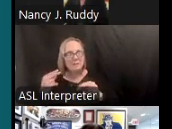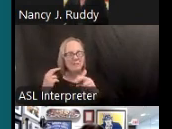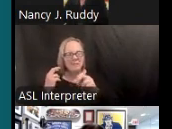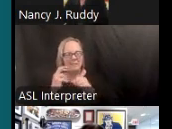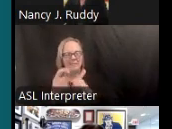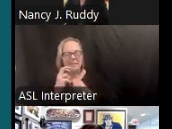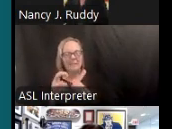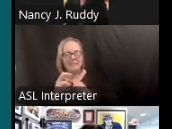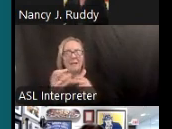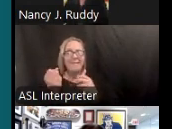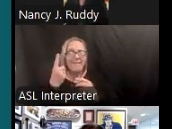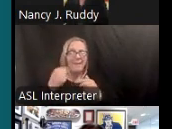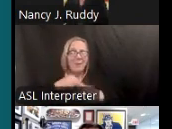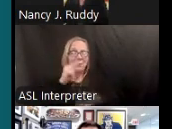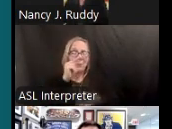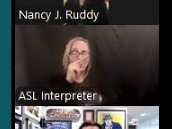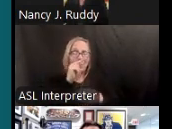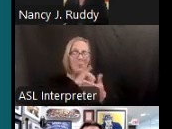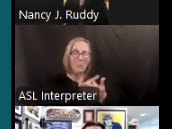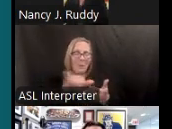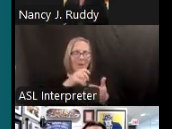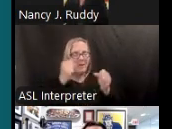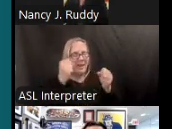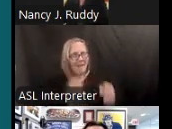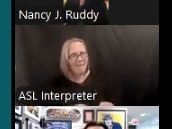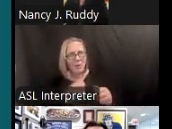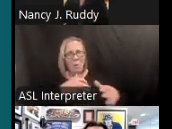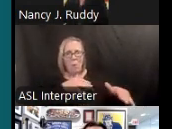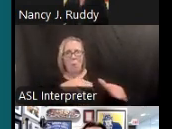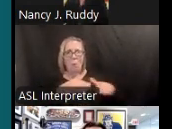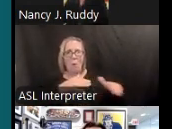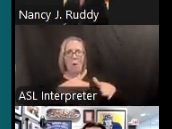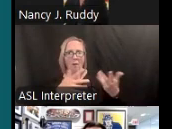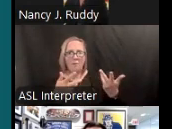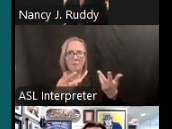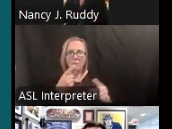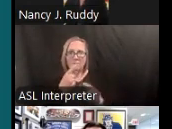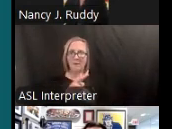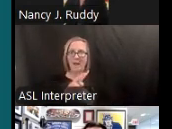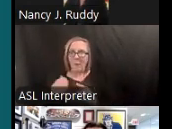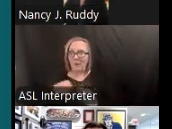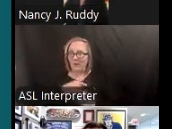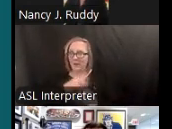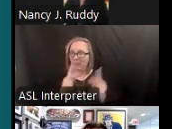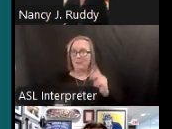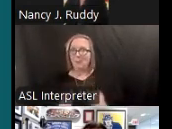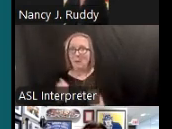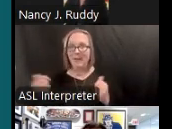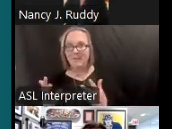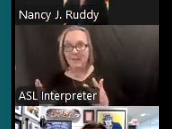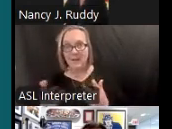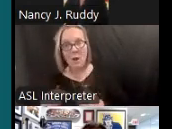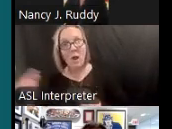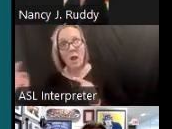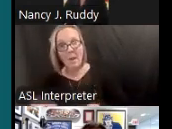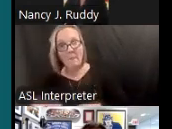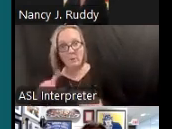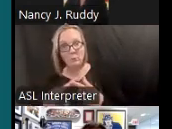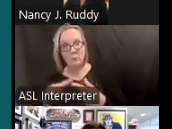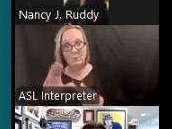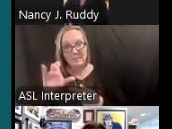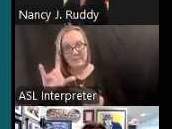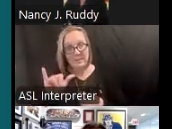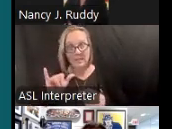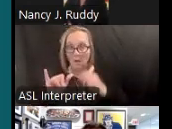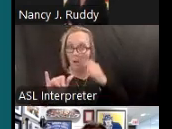is a walkable, pedestrian-oriented city where we as residents and people who come to our city come to